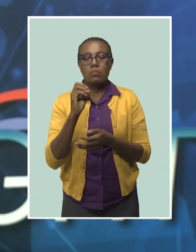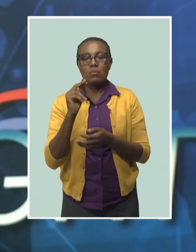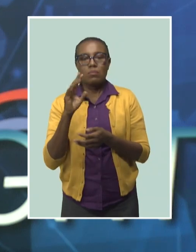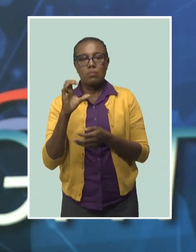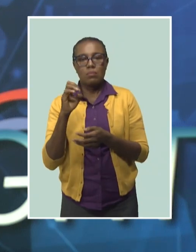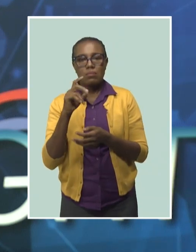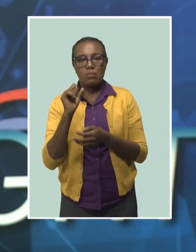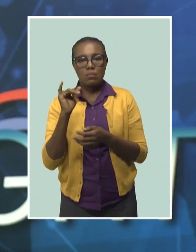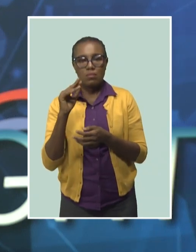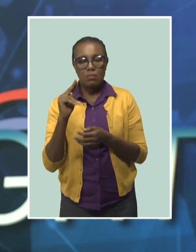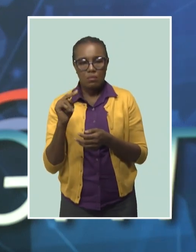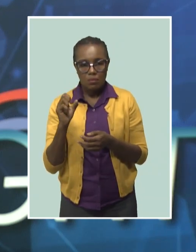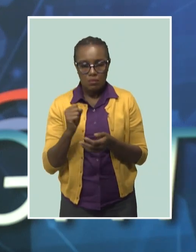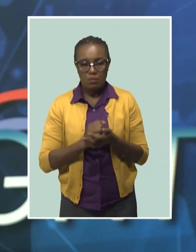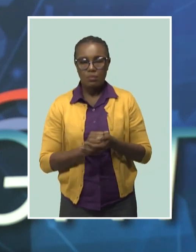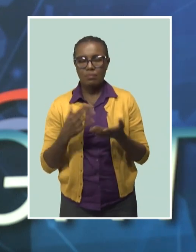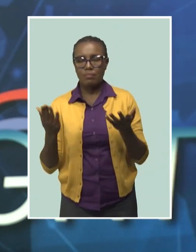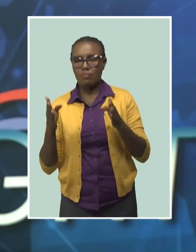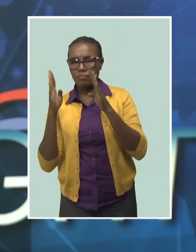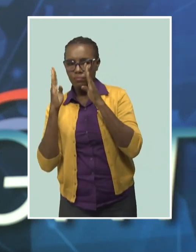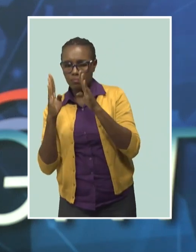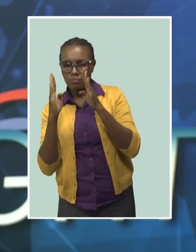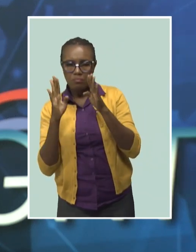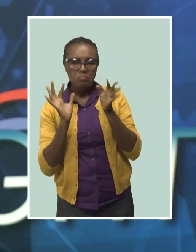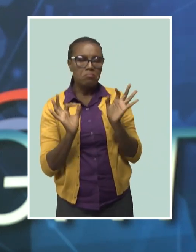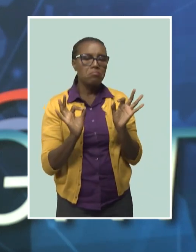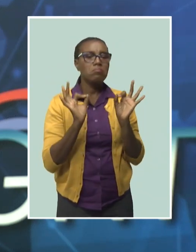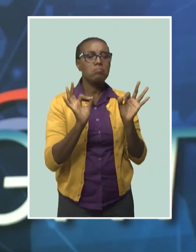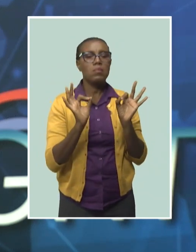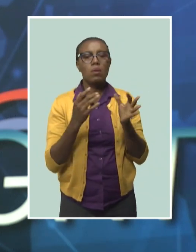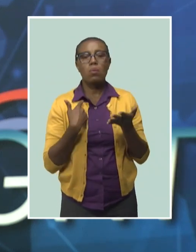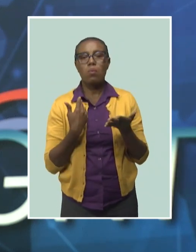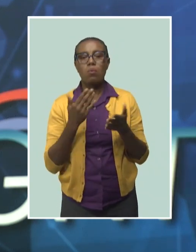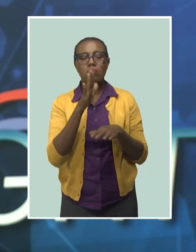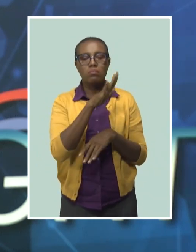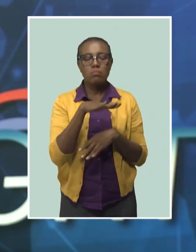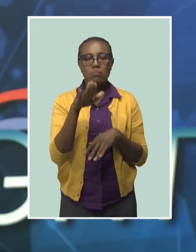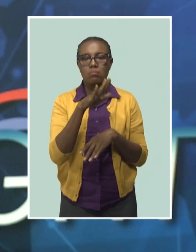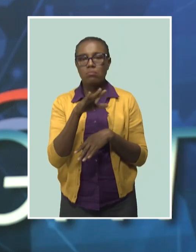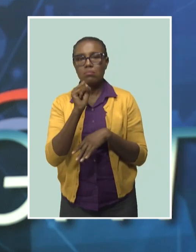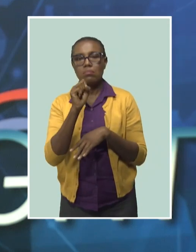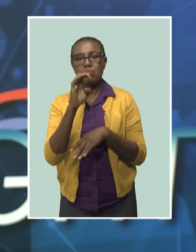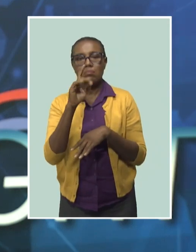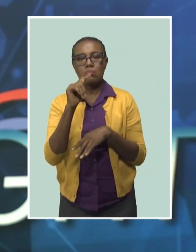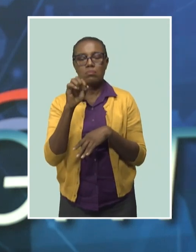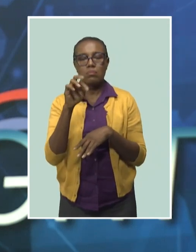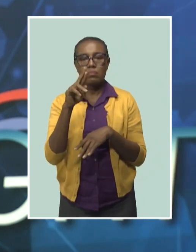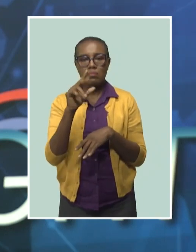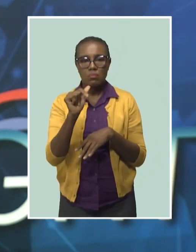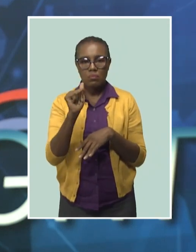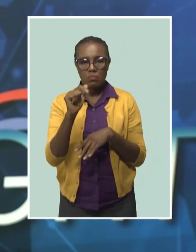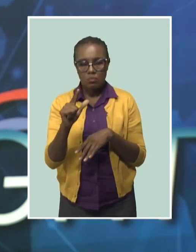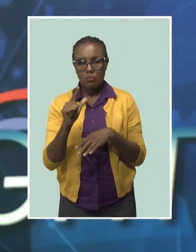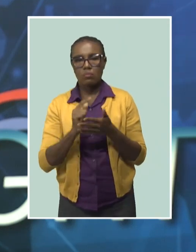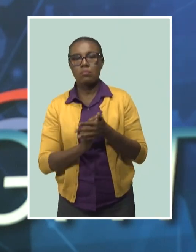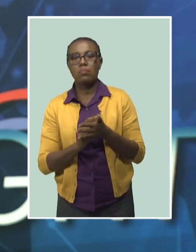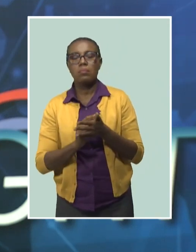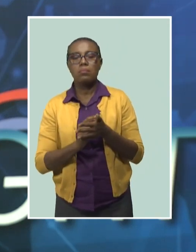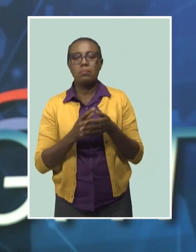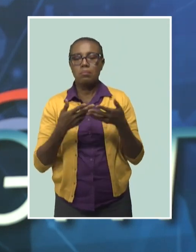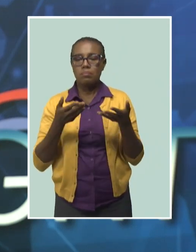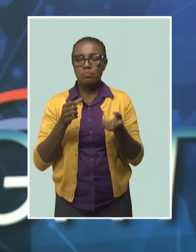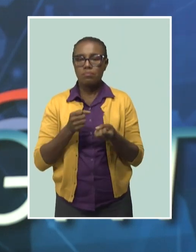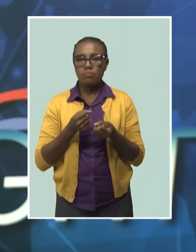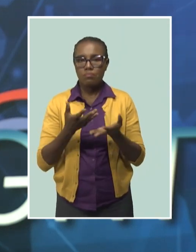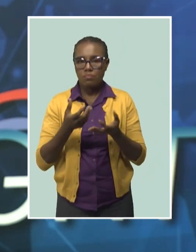will be given favourable consideration will be limited to sectoral legislative provisions. In light of the recent development, Ms. Tannis